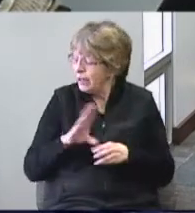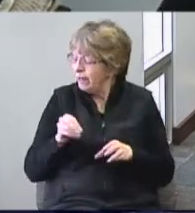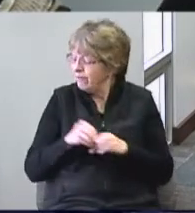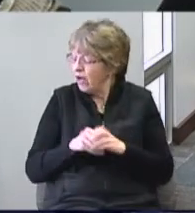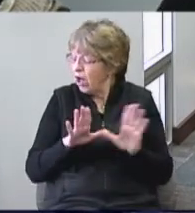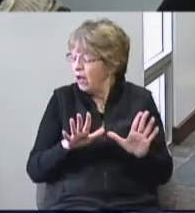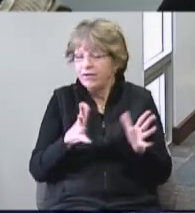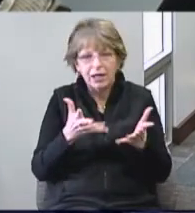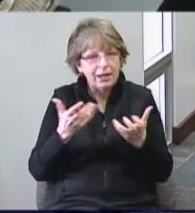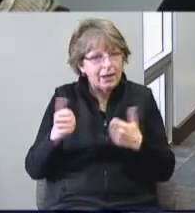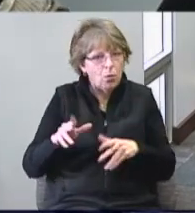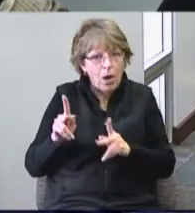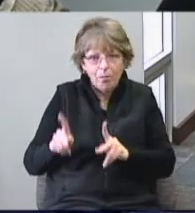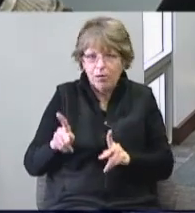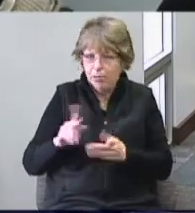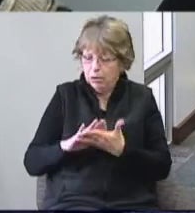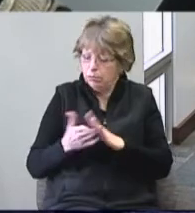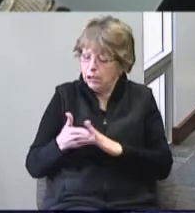trouble.